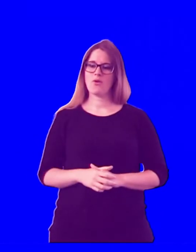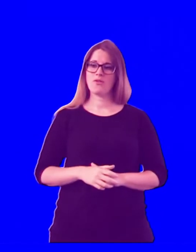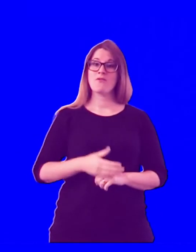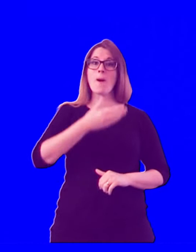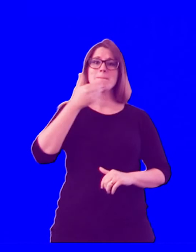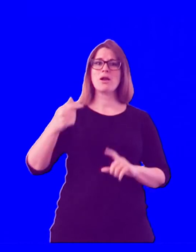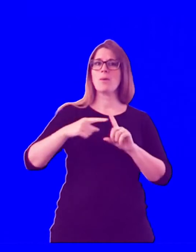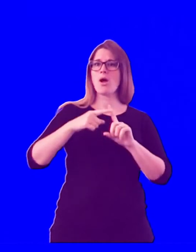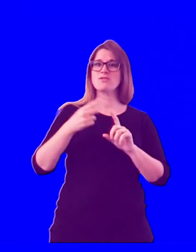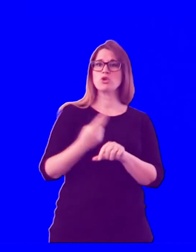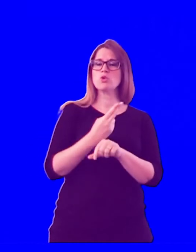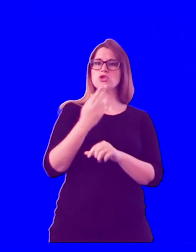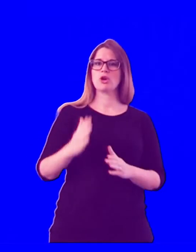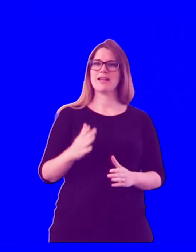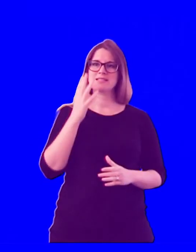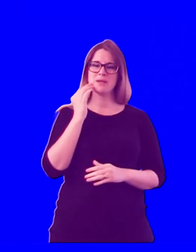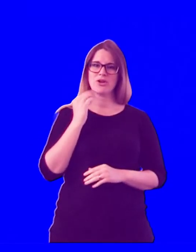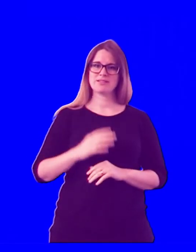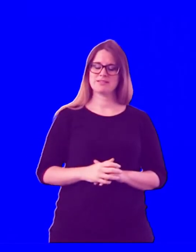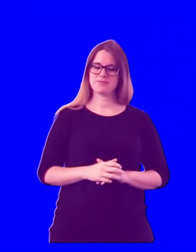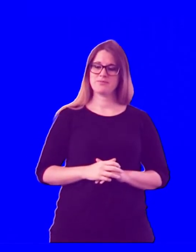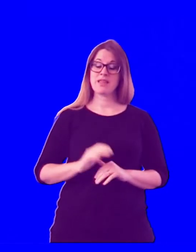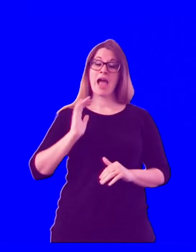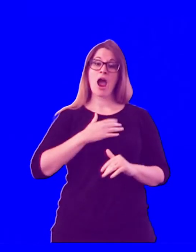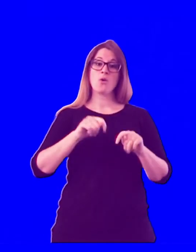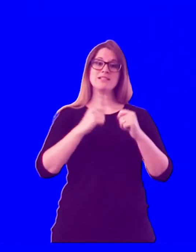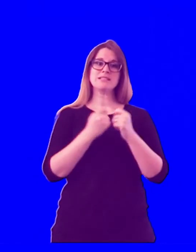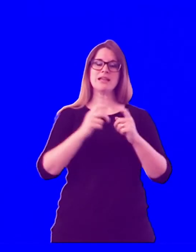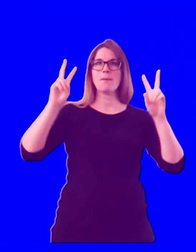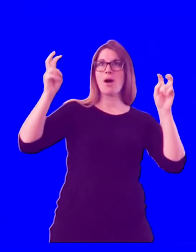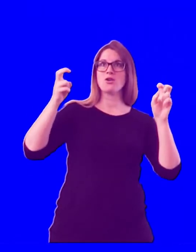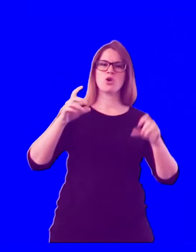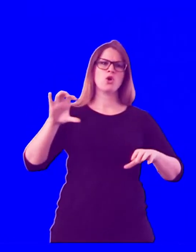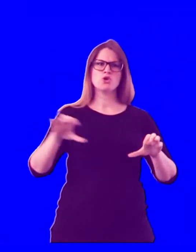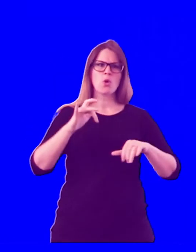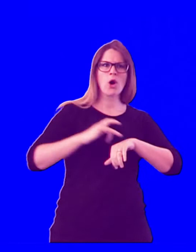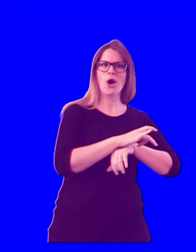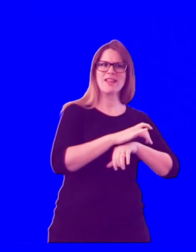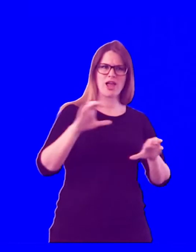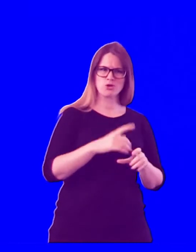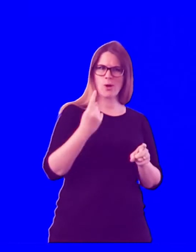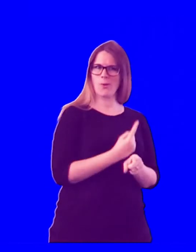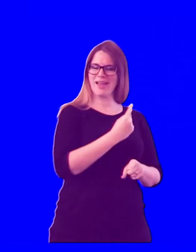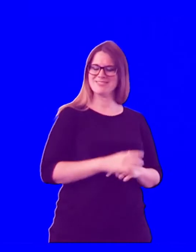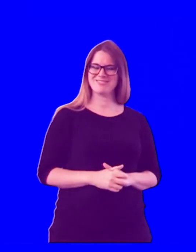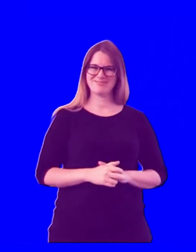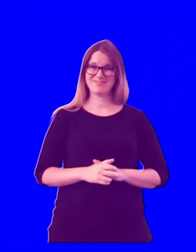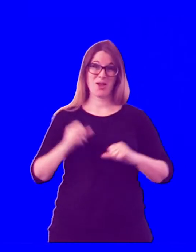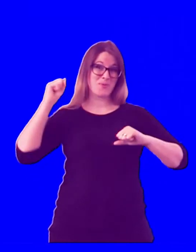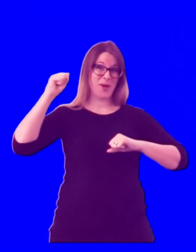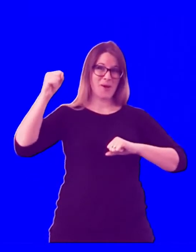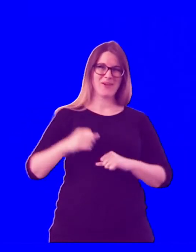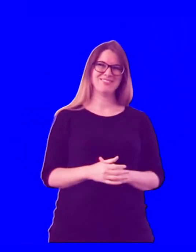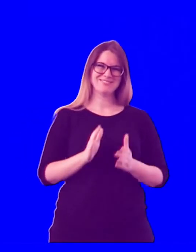better positive user experience. Our team's motto was, do it early, do it right. Yeah, let's